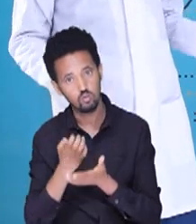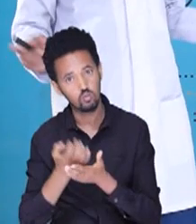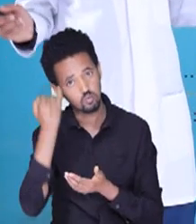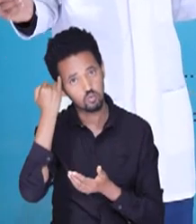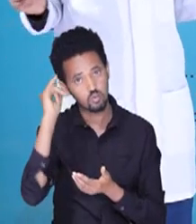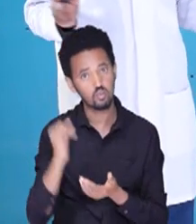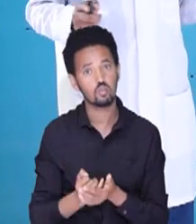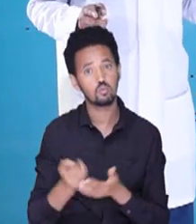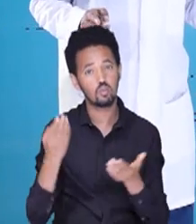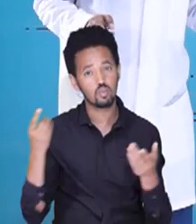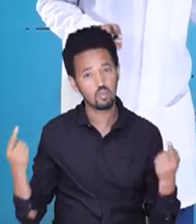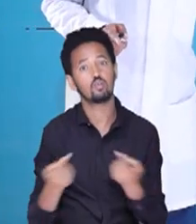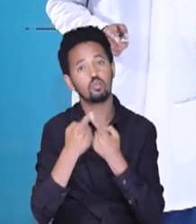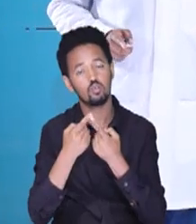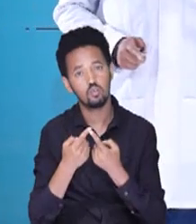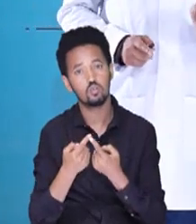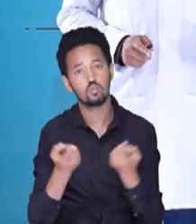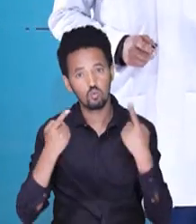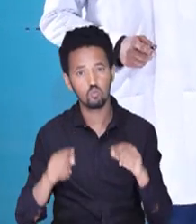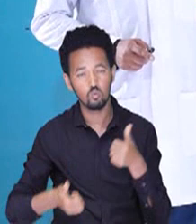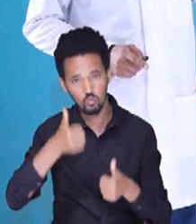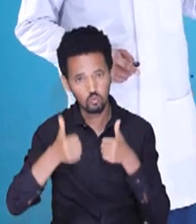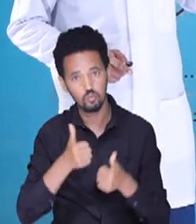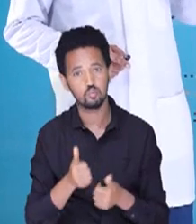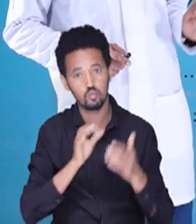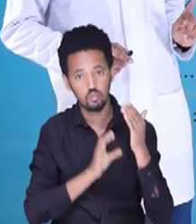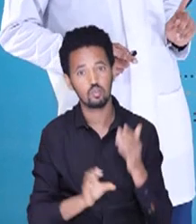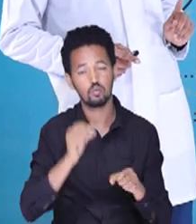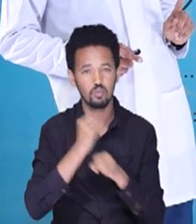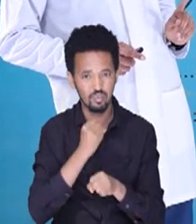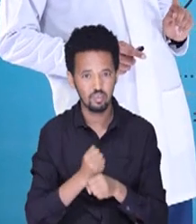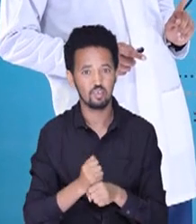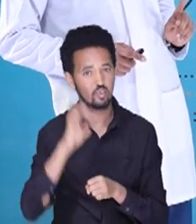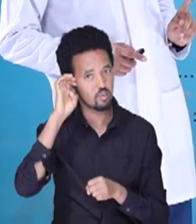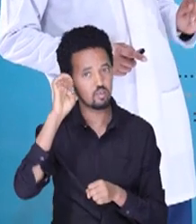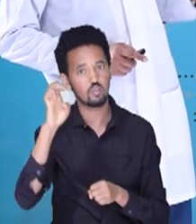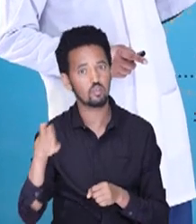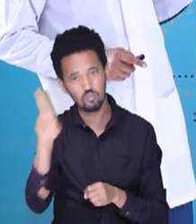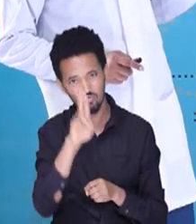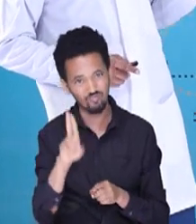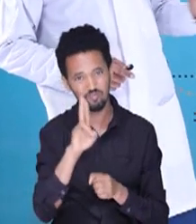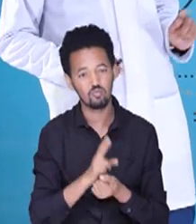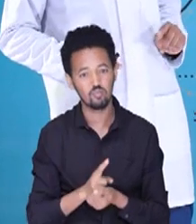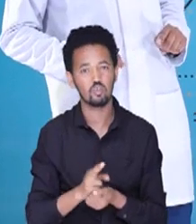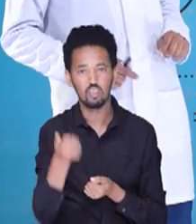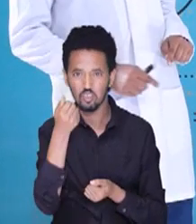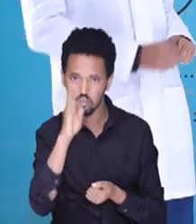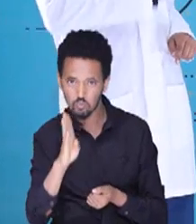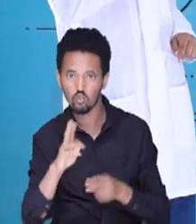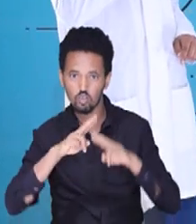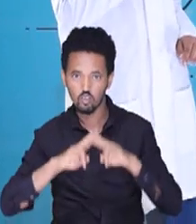Rousseau's economic idea attacked the wealthy, which was earned by work, and he